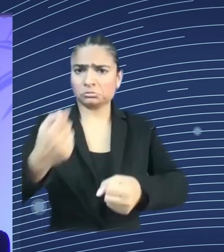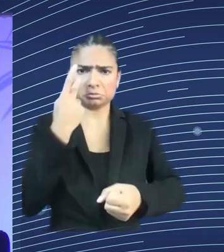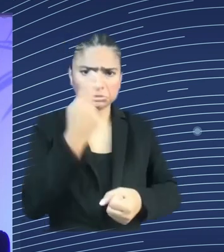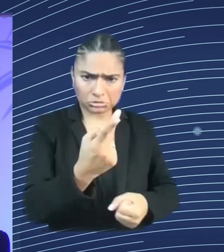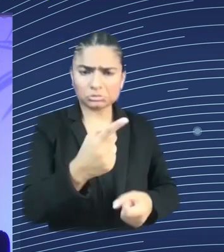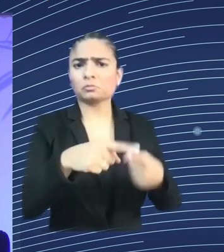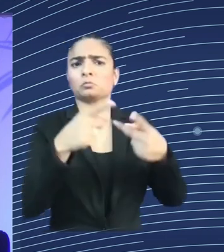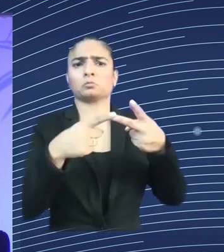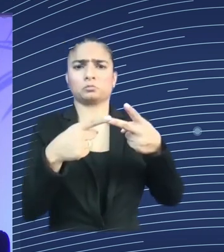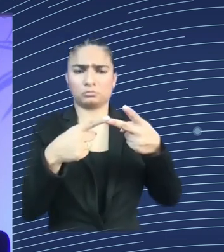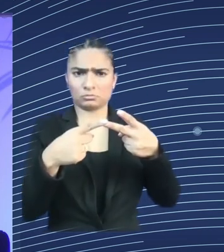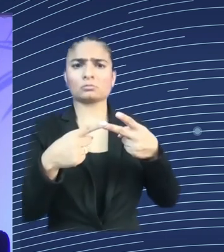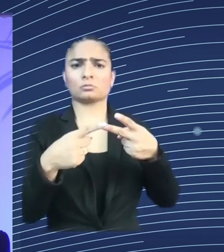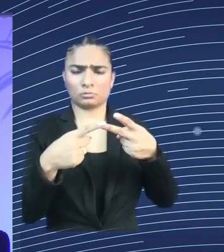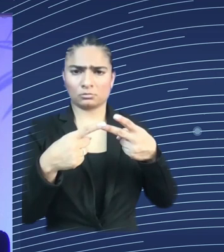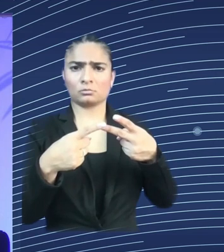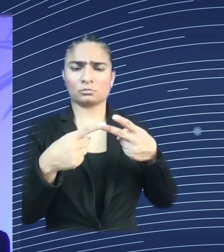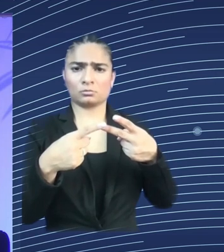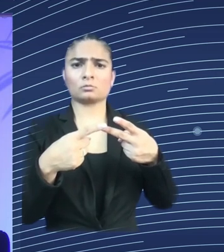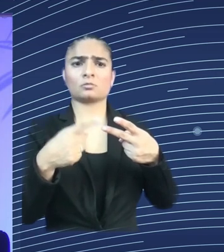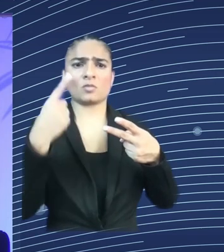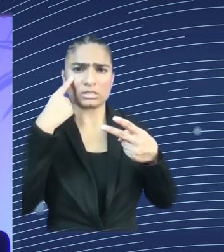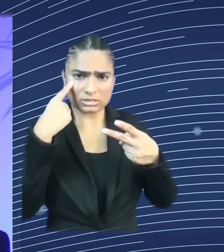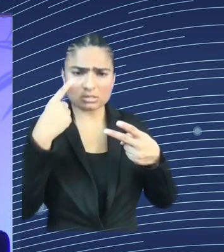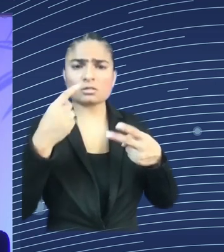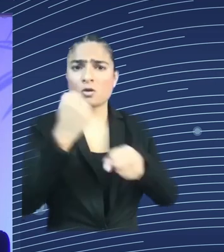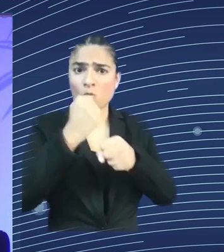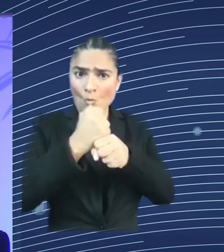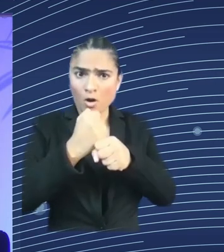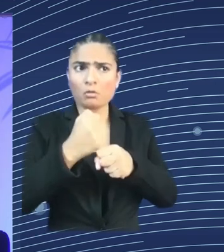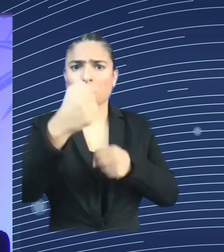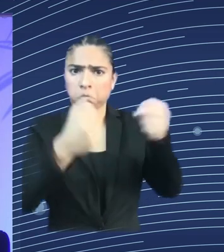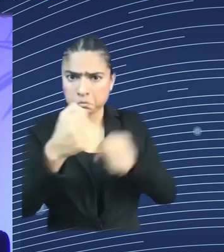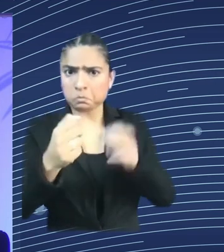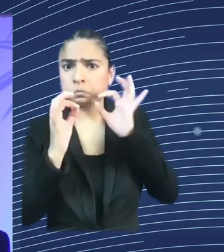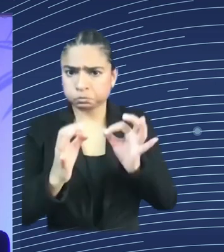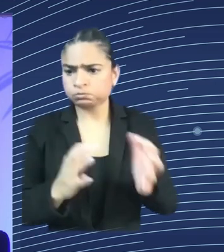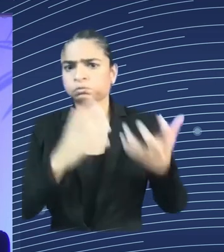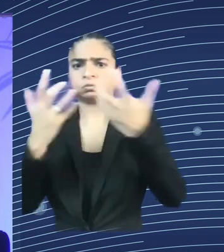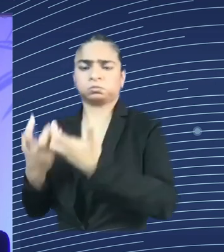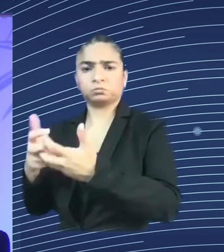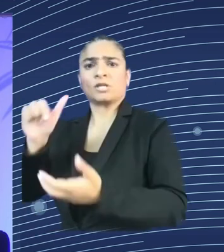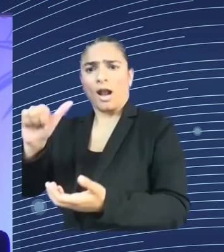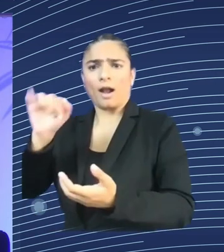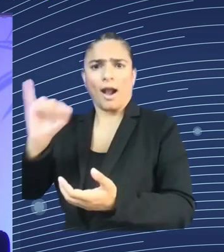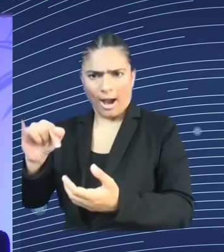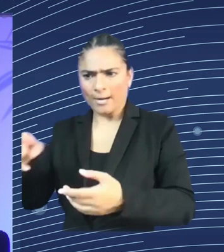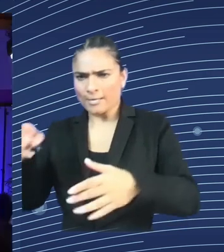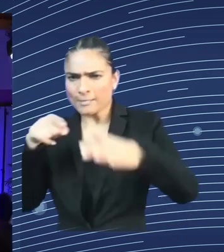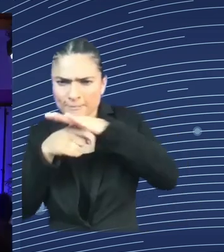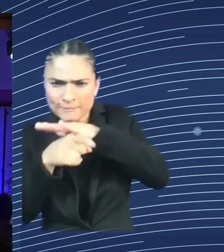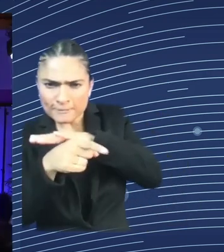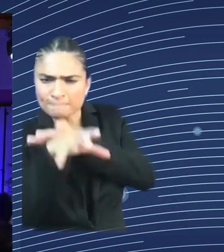there are frauds in that sector internally. Right. Quick remark from Slido,